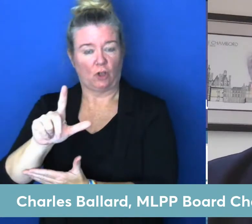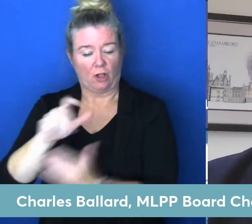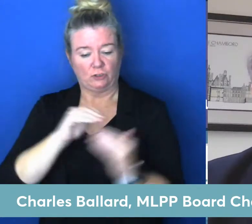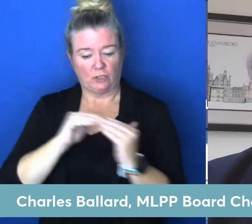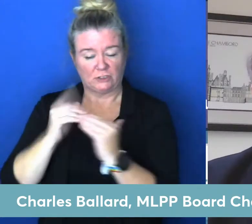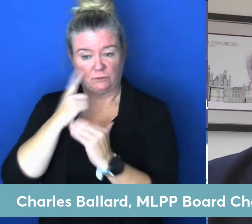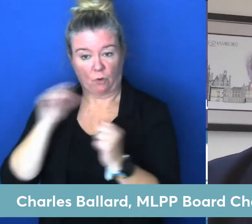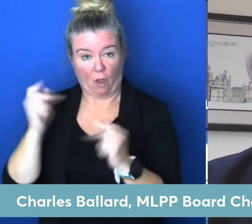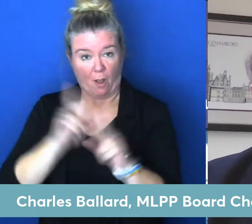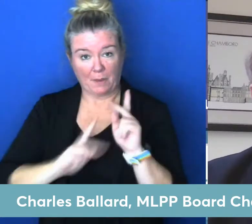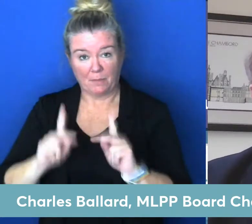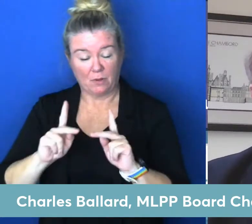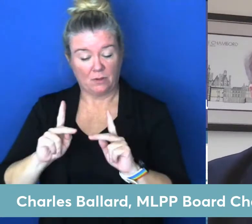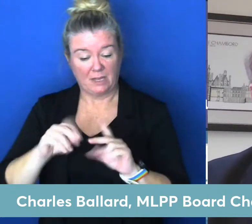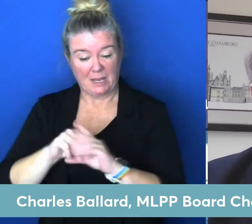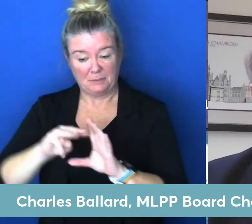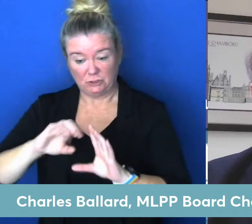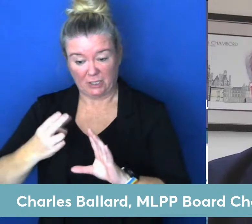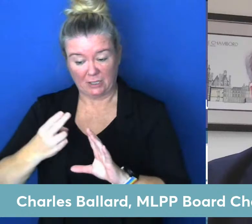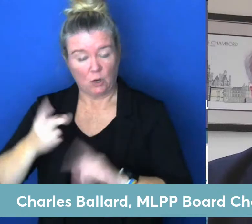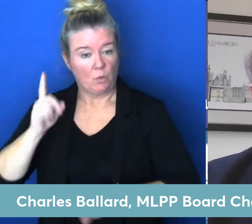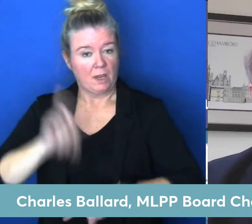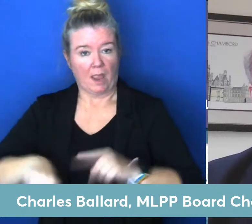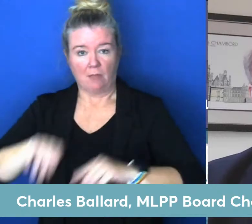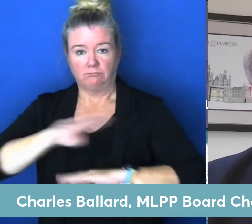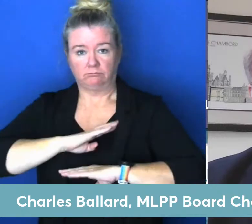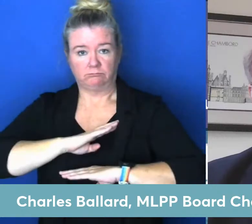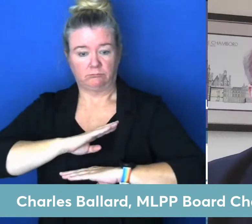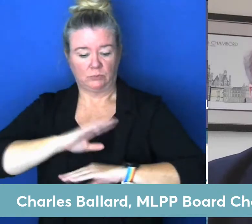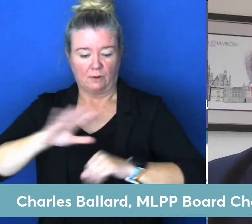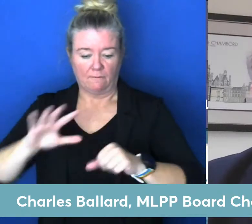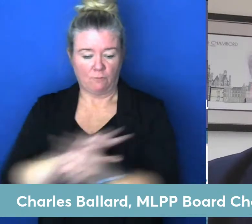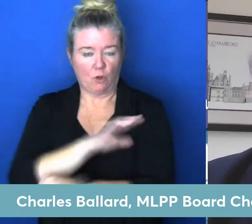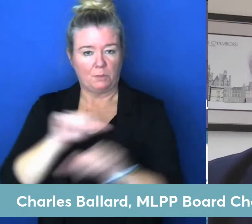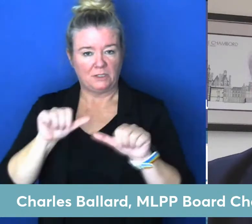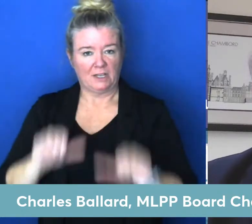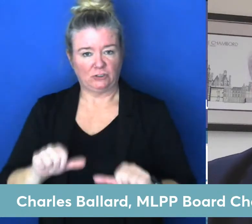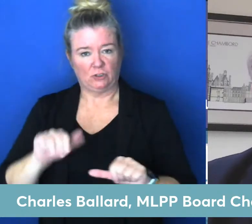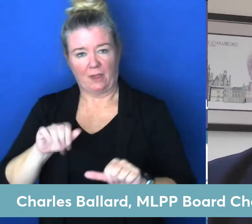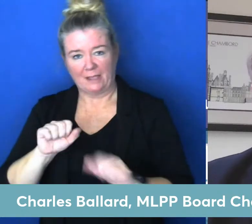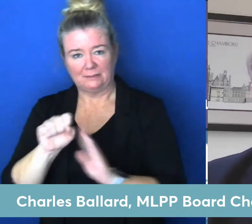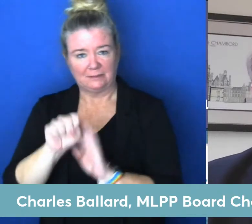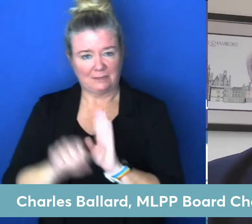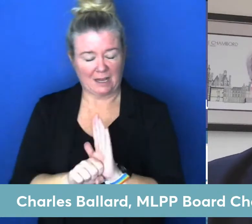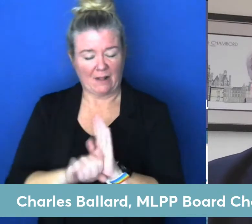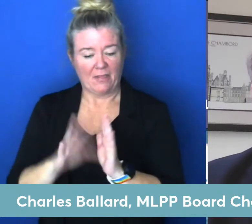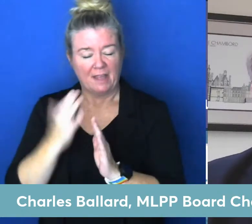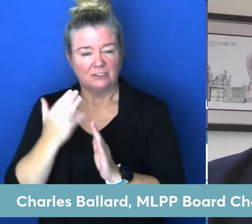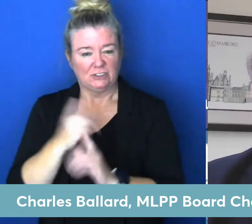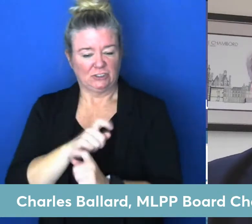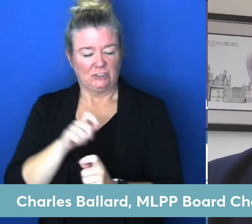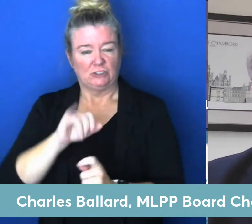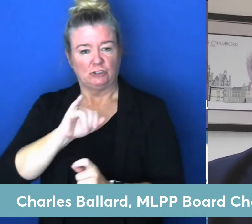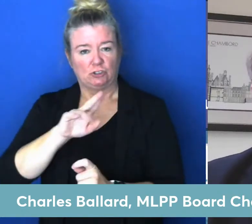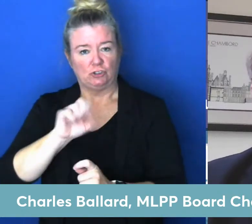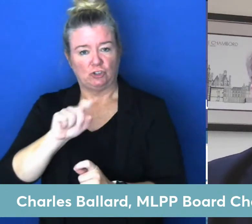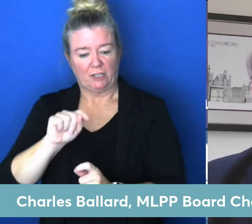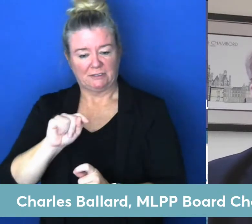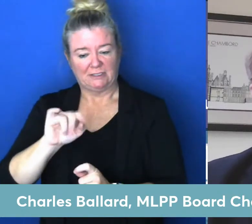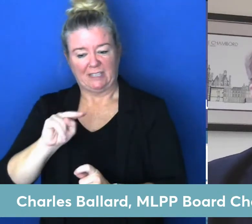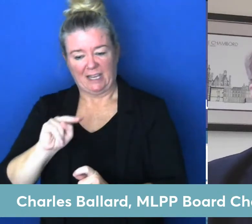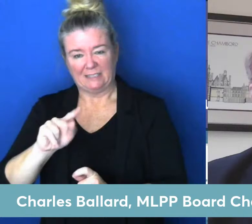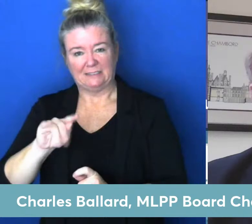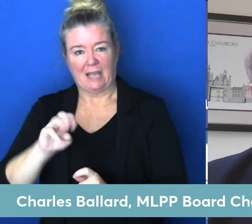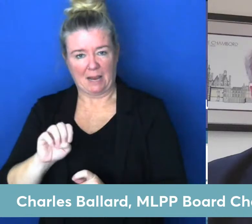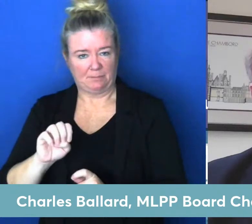we cannot fulfill our true potential as a state. That's what Just in Time is all about. We're here